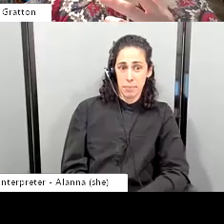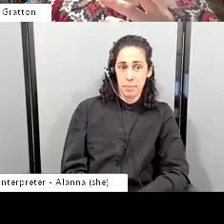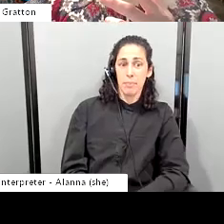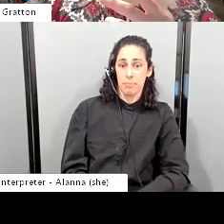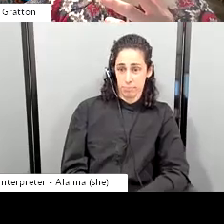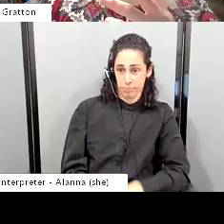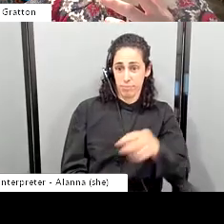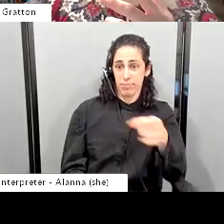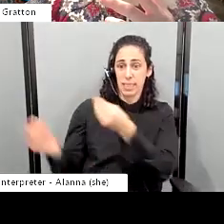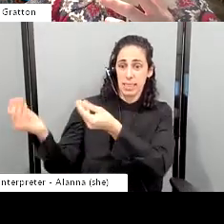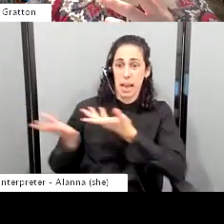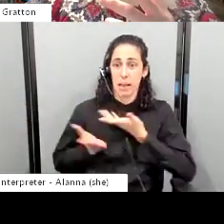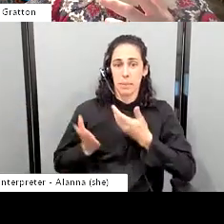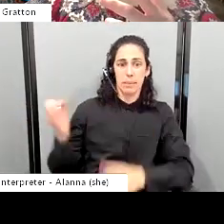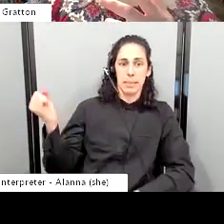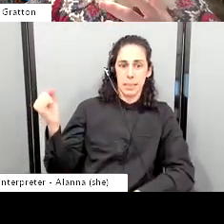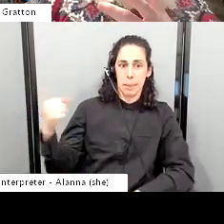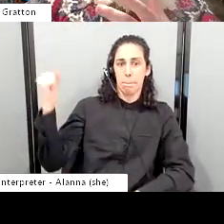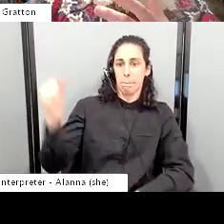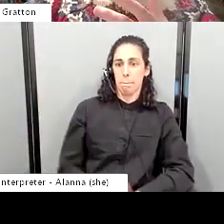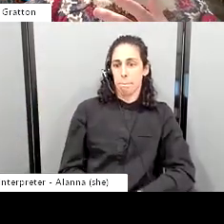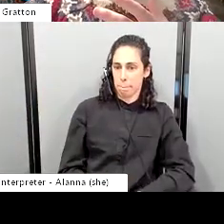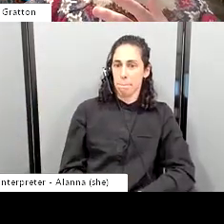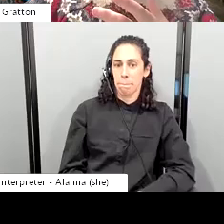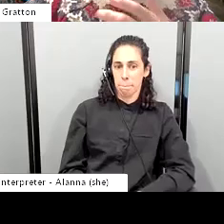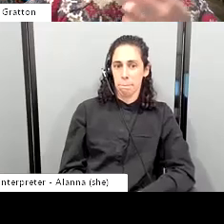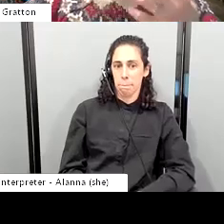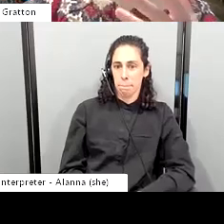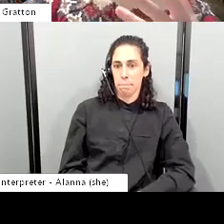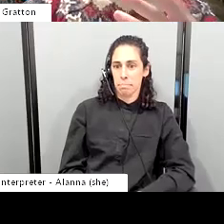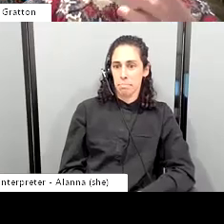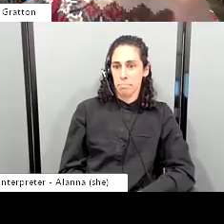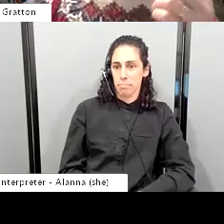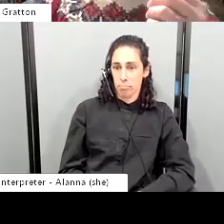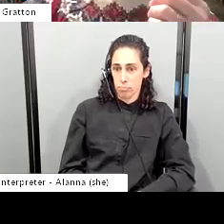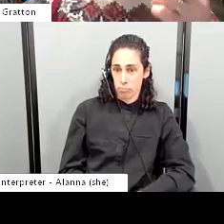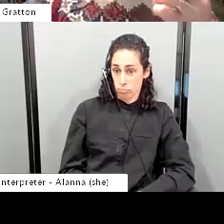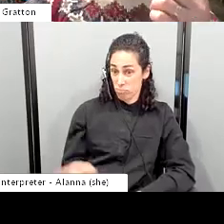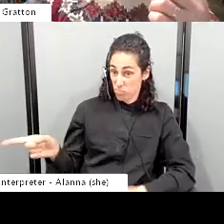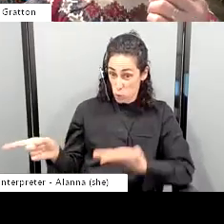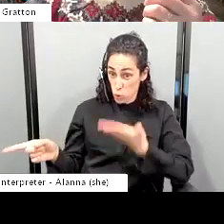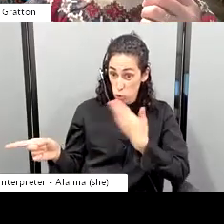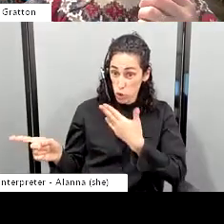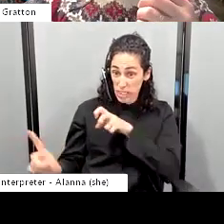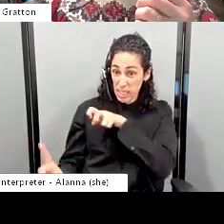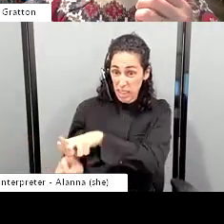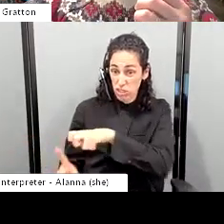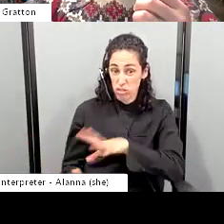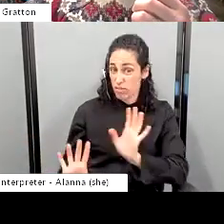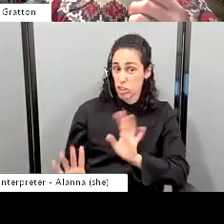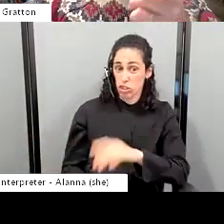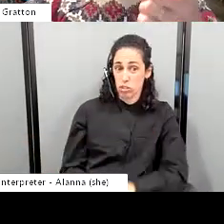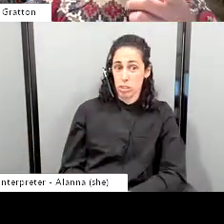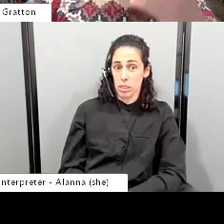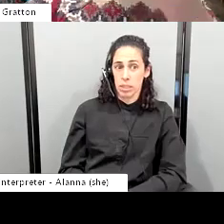and it tells me right off the bat, the message you received is a scam. So it's actually quite good. It's quite clear, right to the point, and